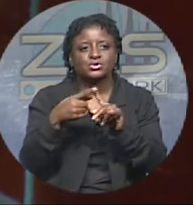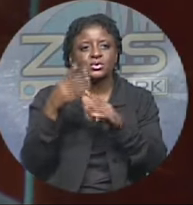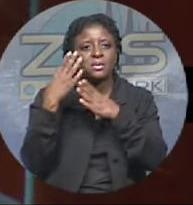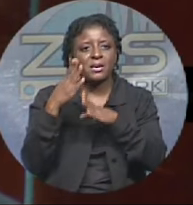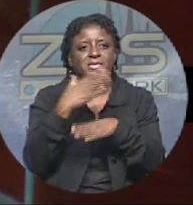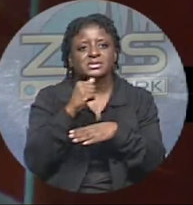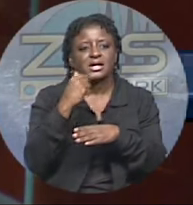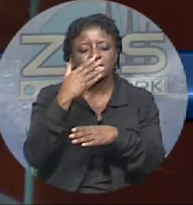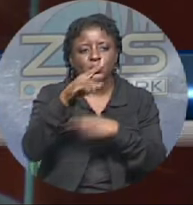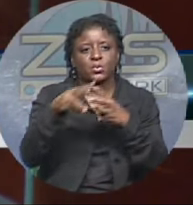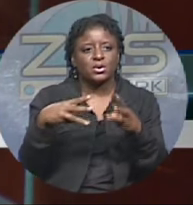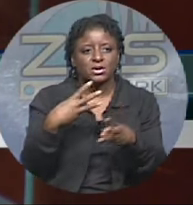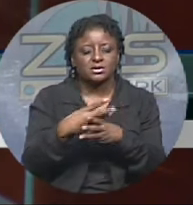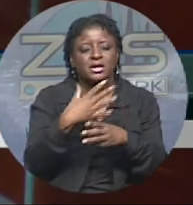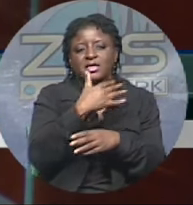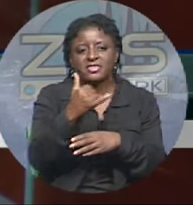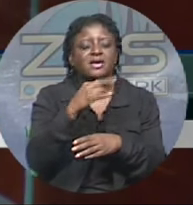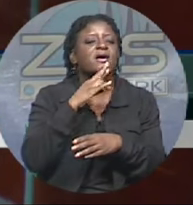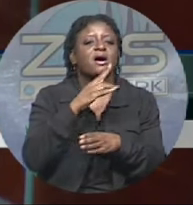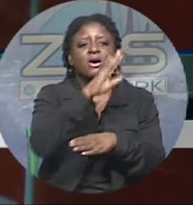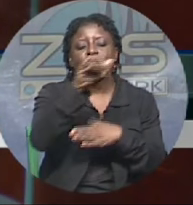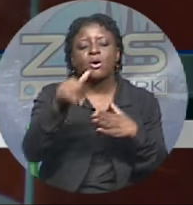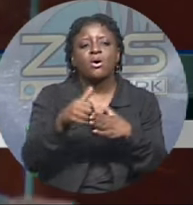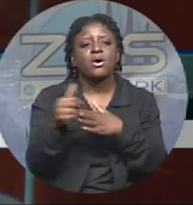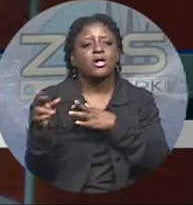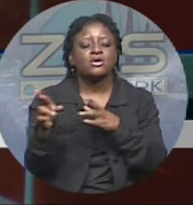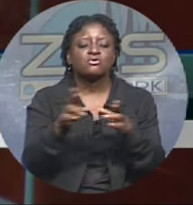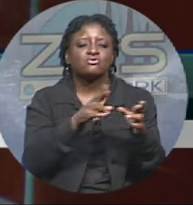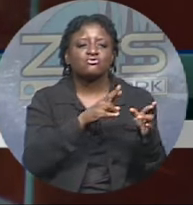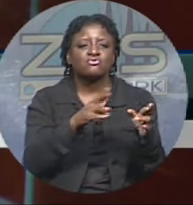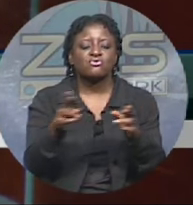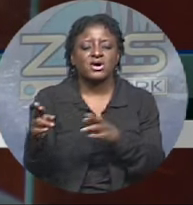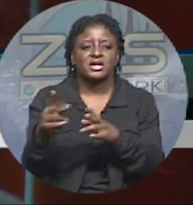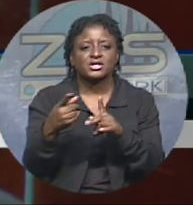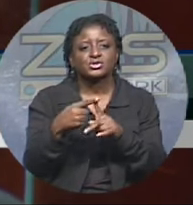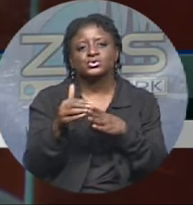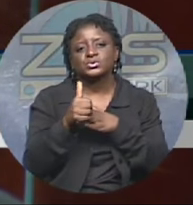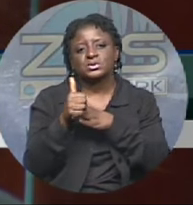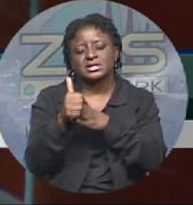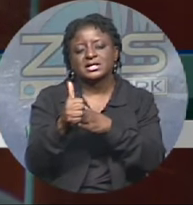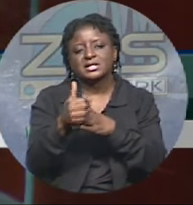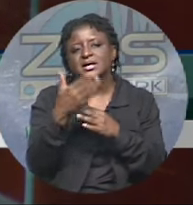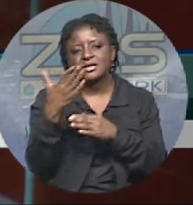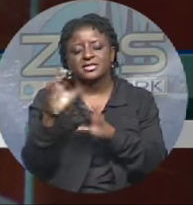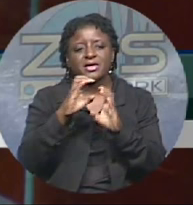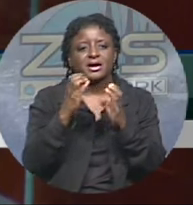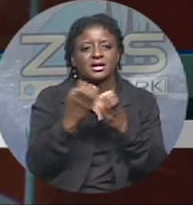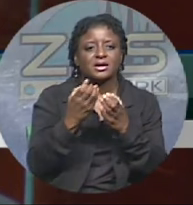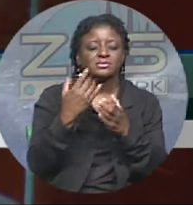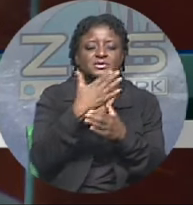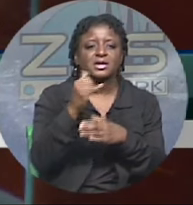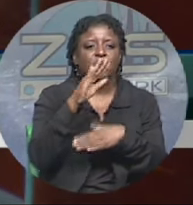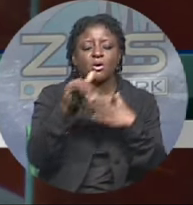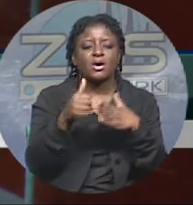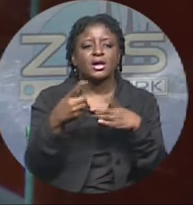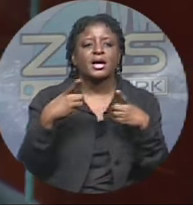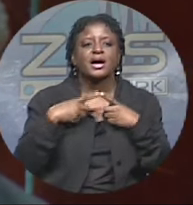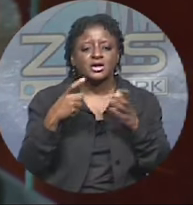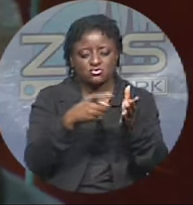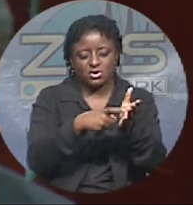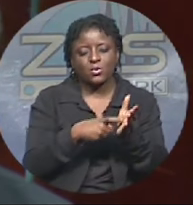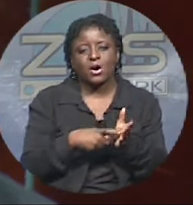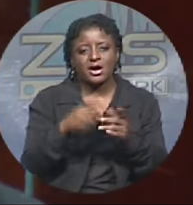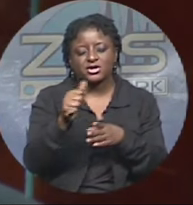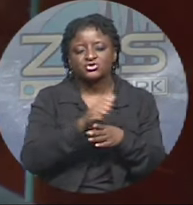all ready to lead their respective clubs. They've all had their required training, but even